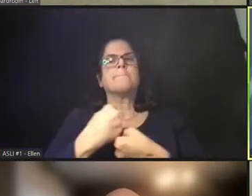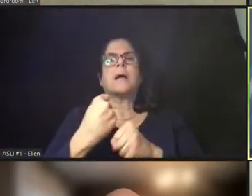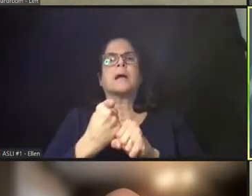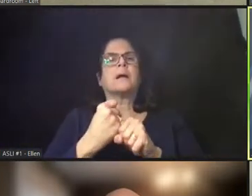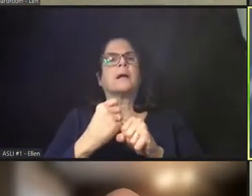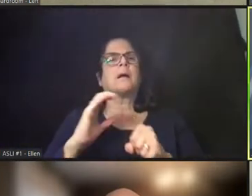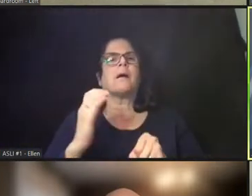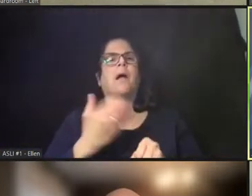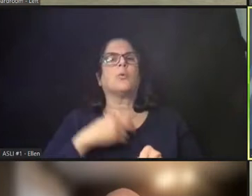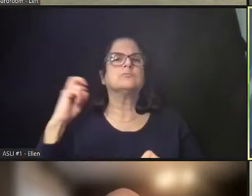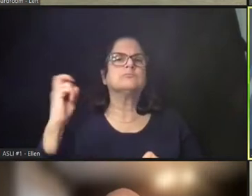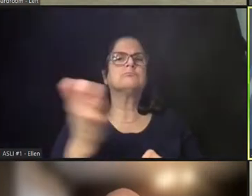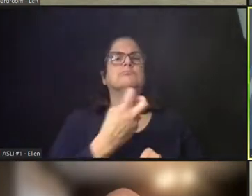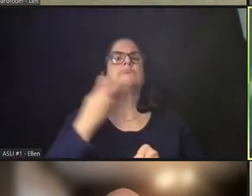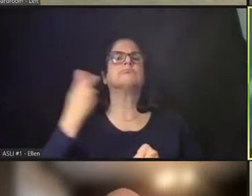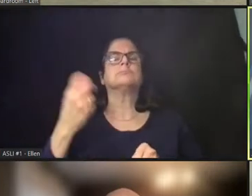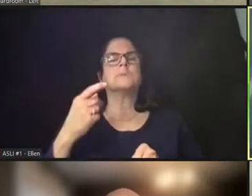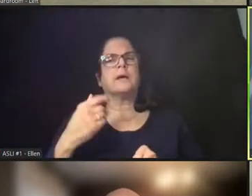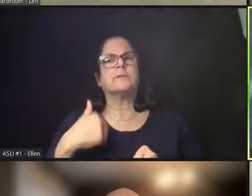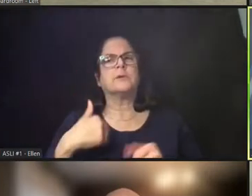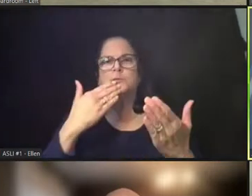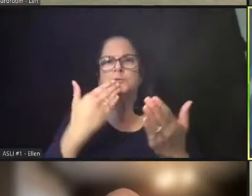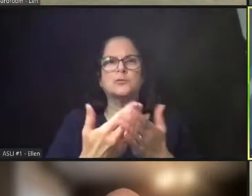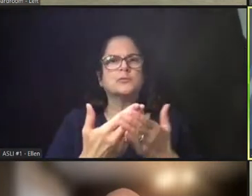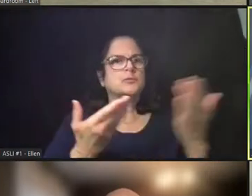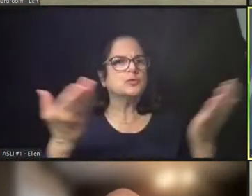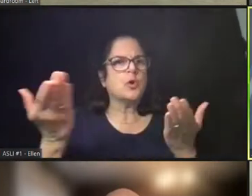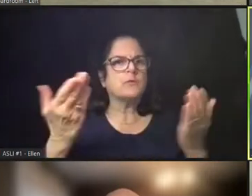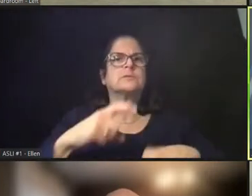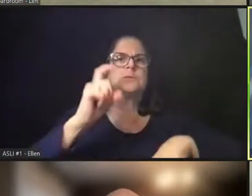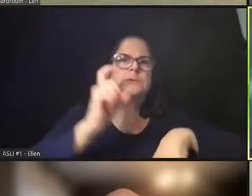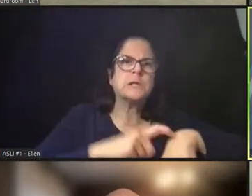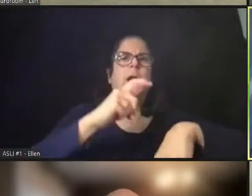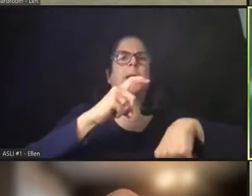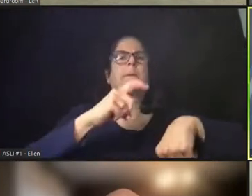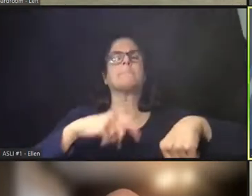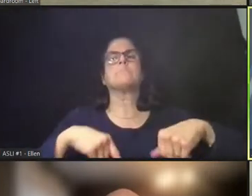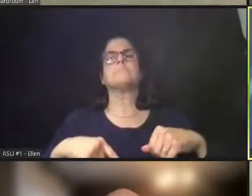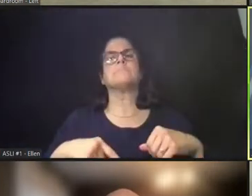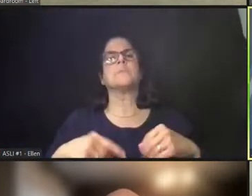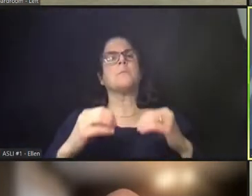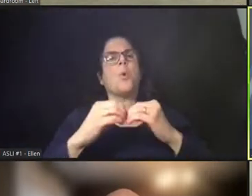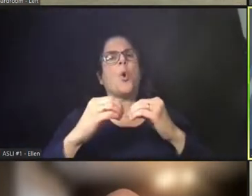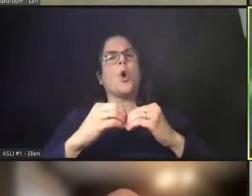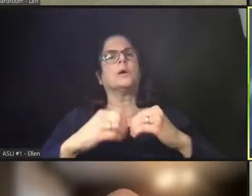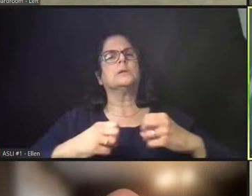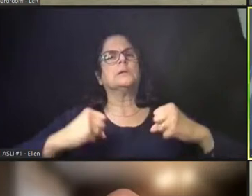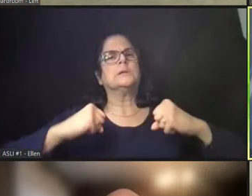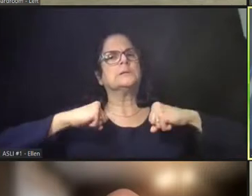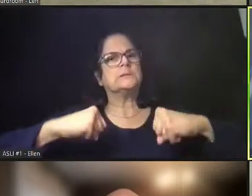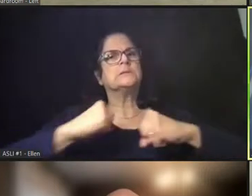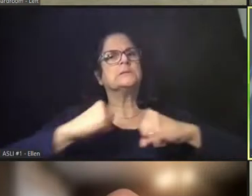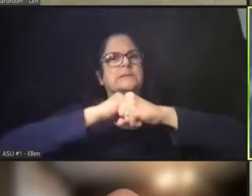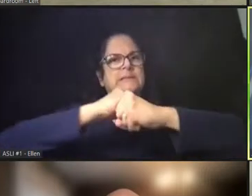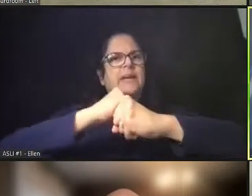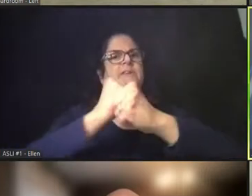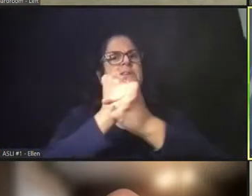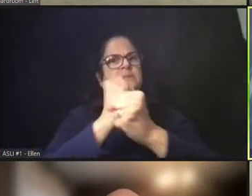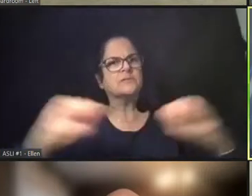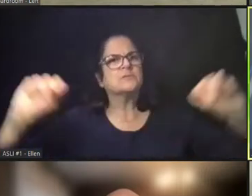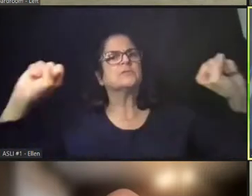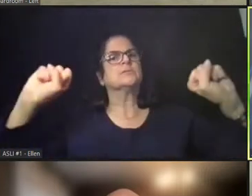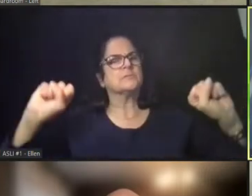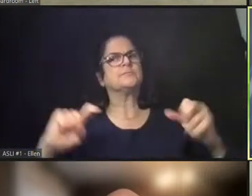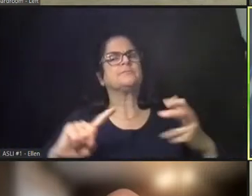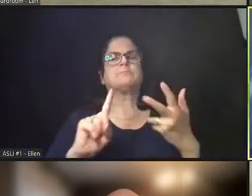and delivering consistent service. You know, increasing focus on safety and security, increasing the customer amenities, and allowing people